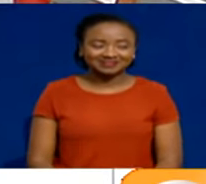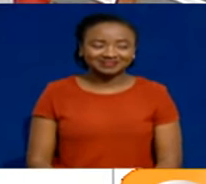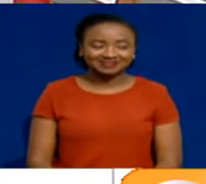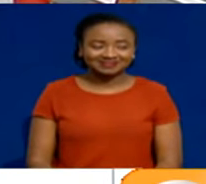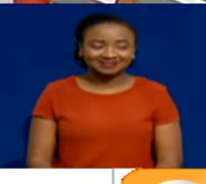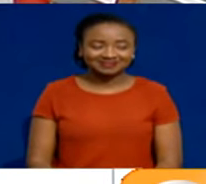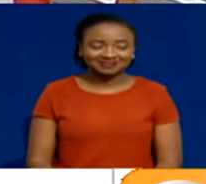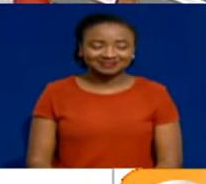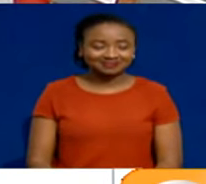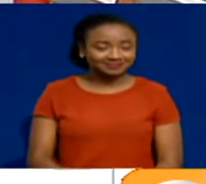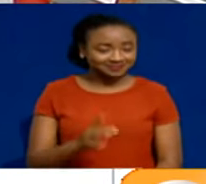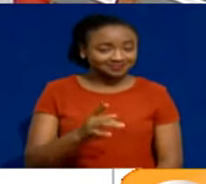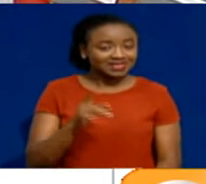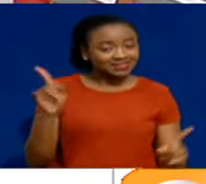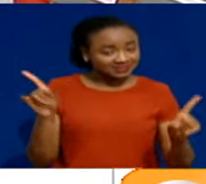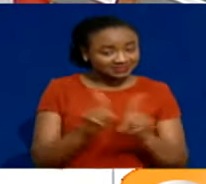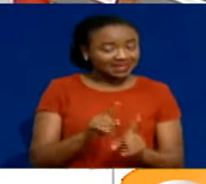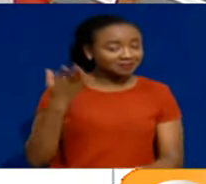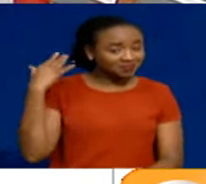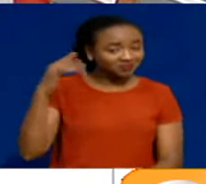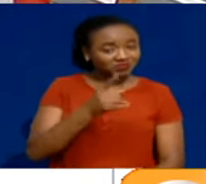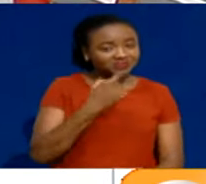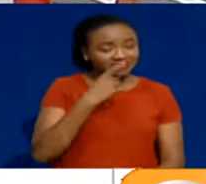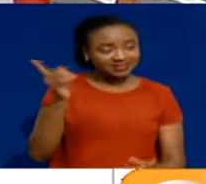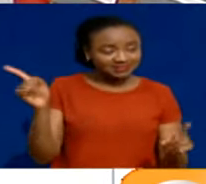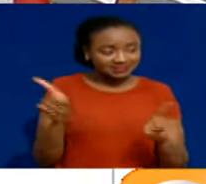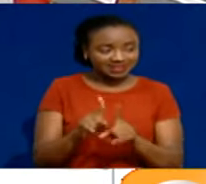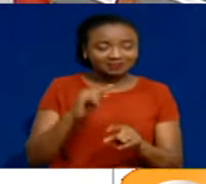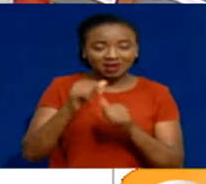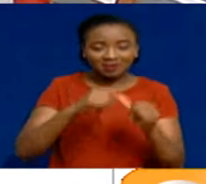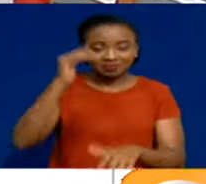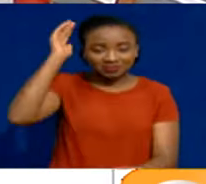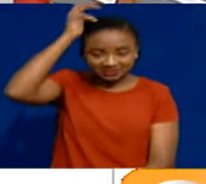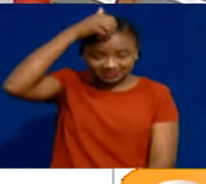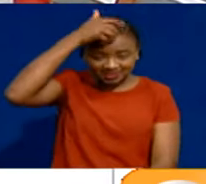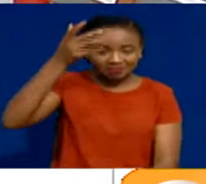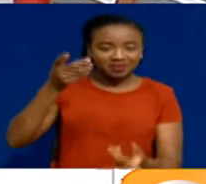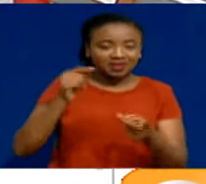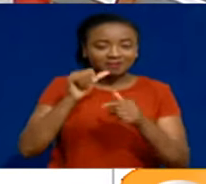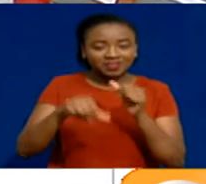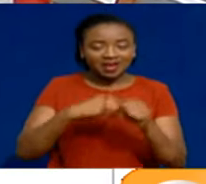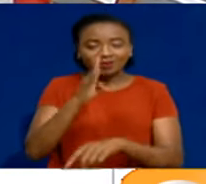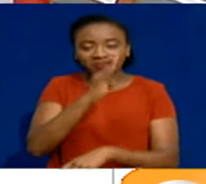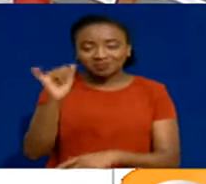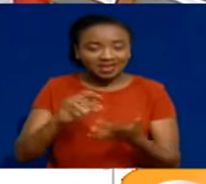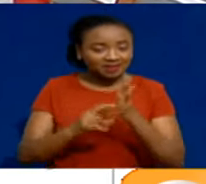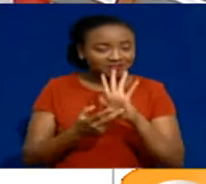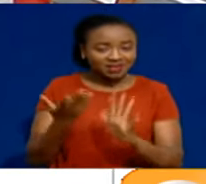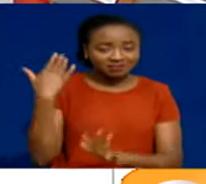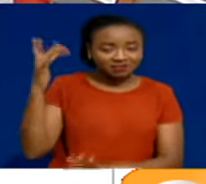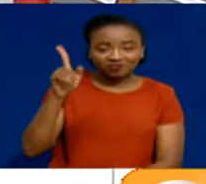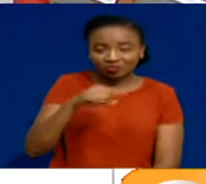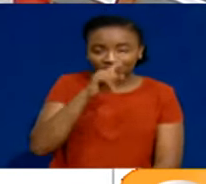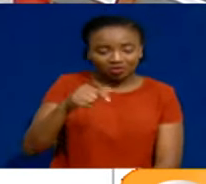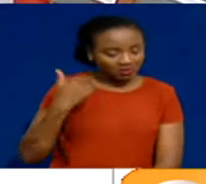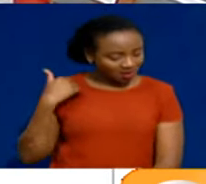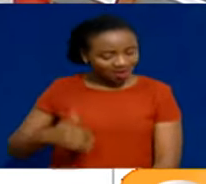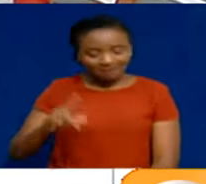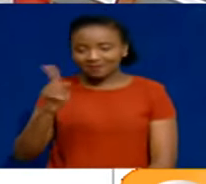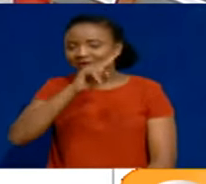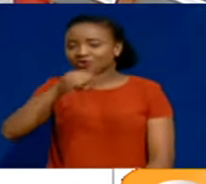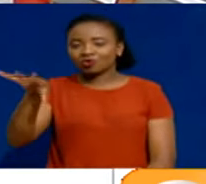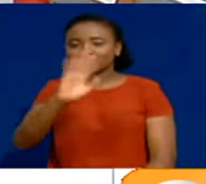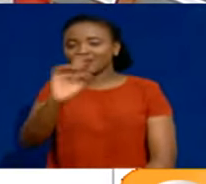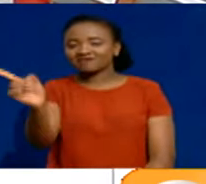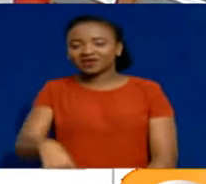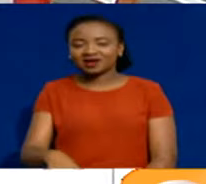If you're wrong, you said the same thing about Donald Trump. You said the same thing about BBI. You know, you've been wrong before. I've never been wrong. You've been wrong before.